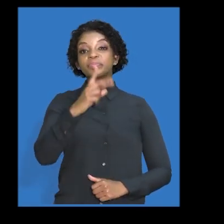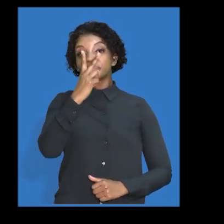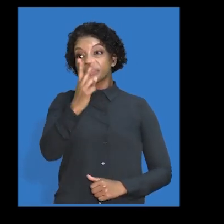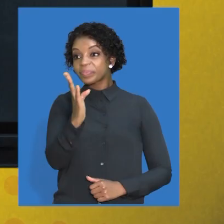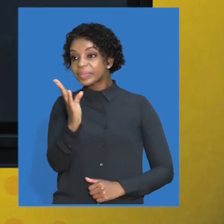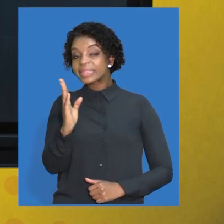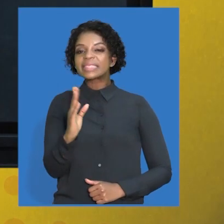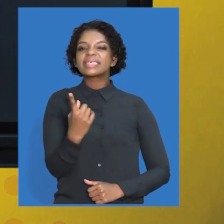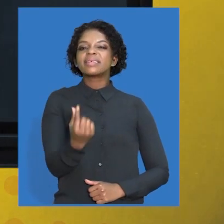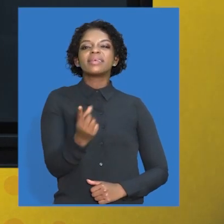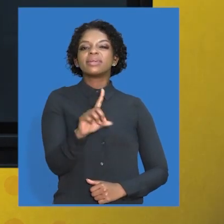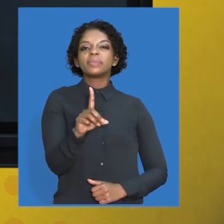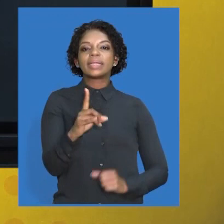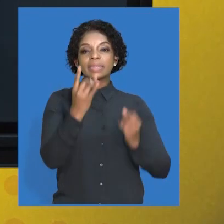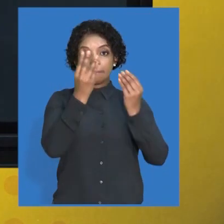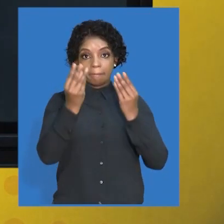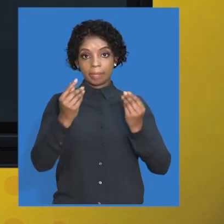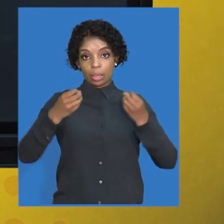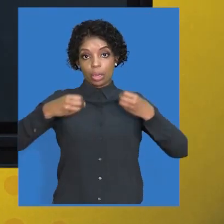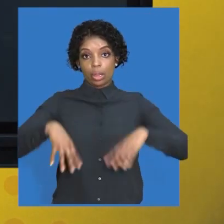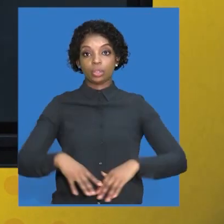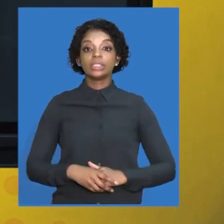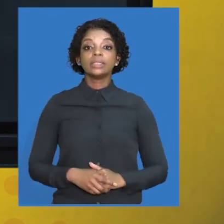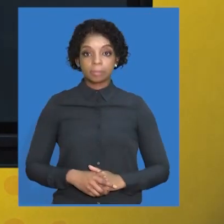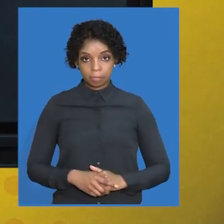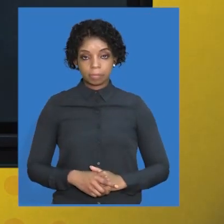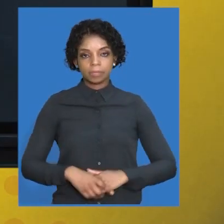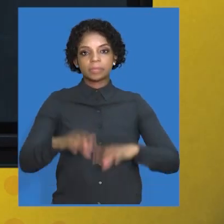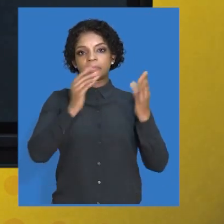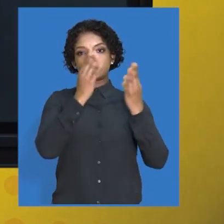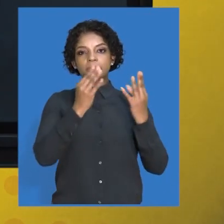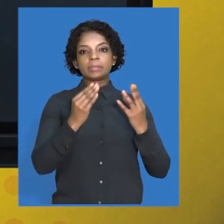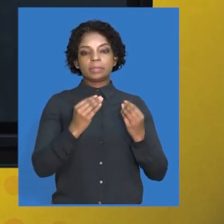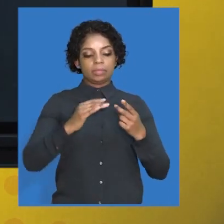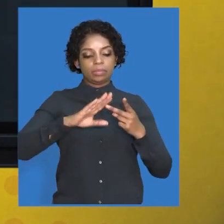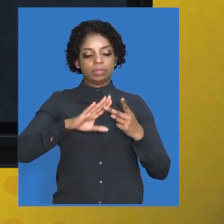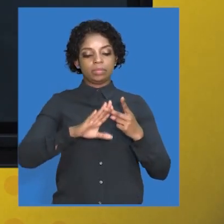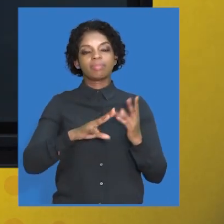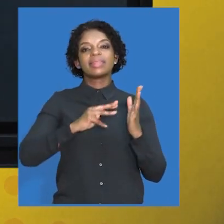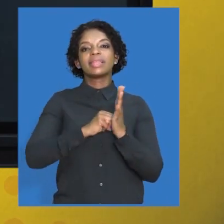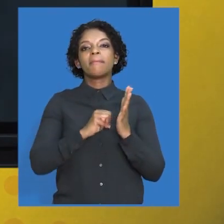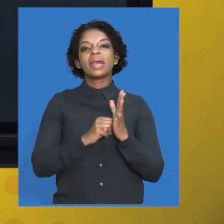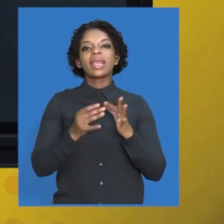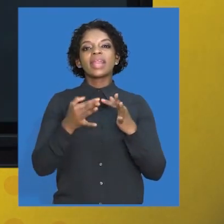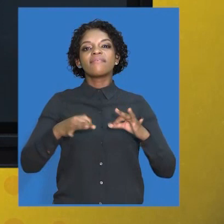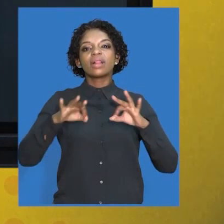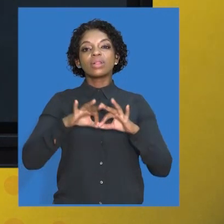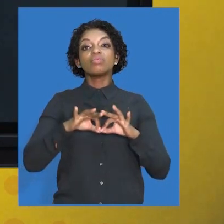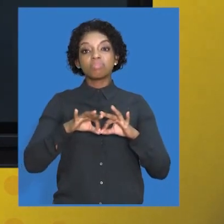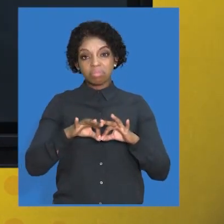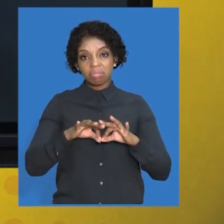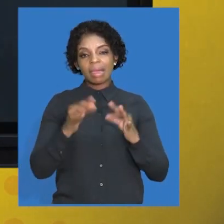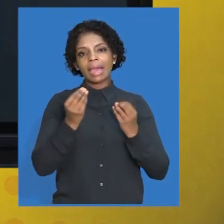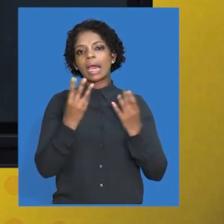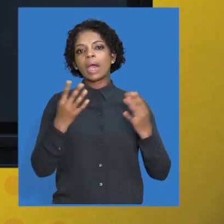out your loss in a ratio according to the market value and how much you insured.